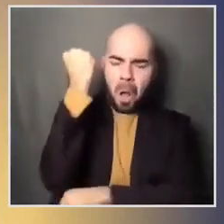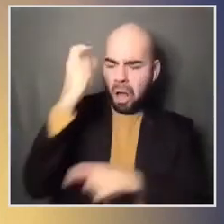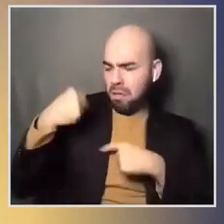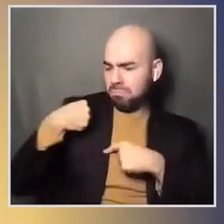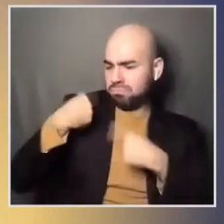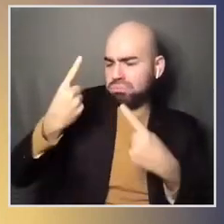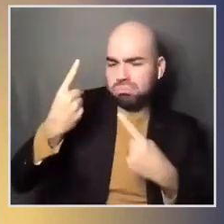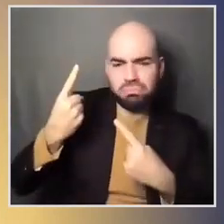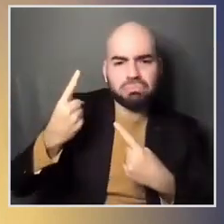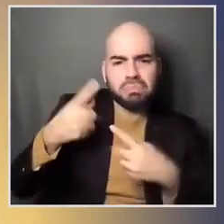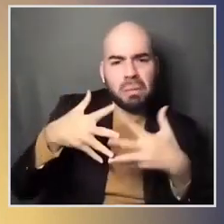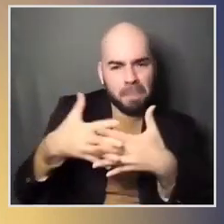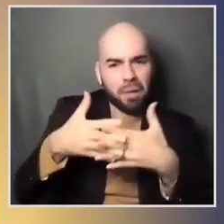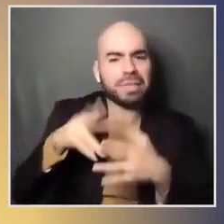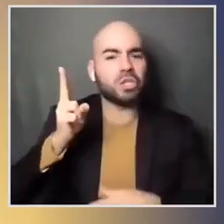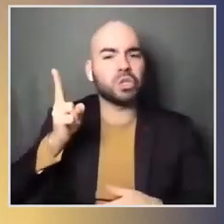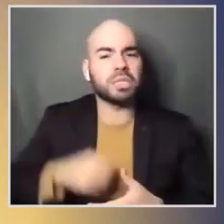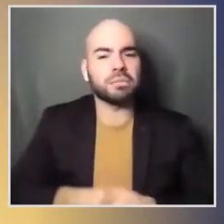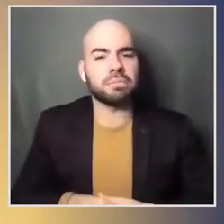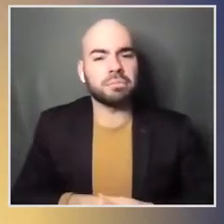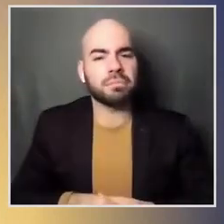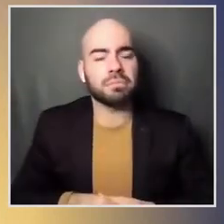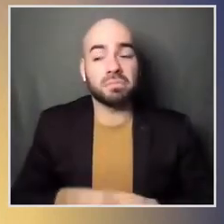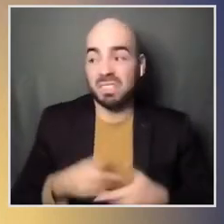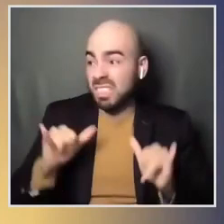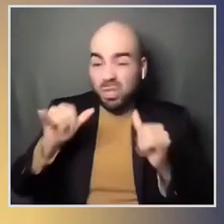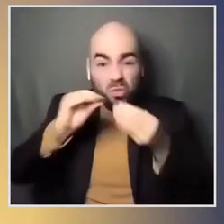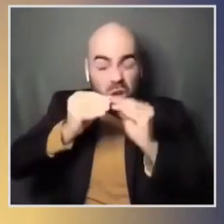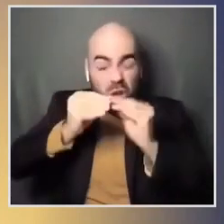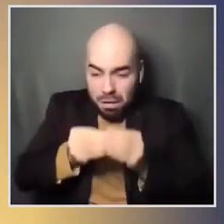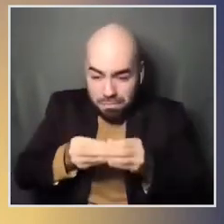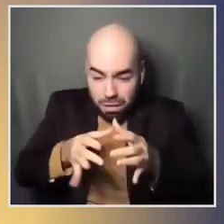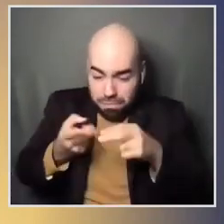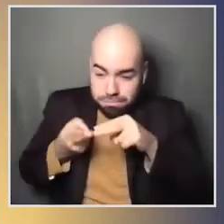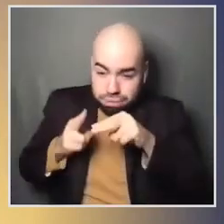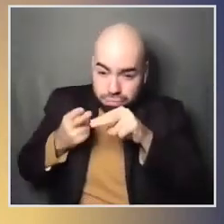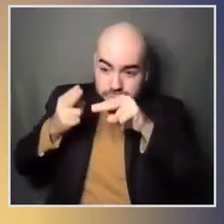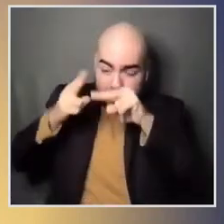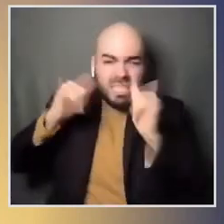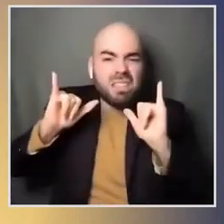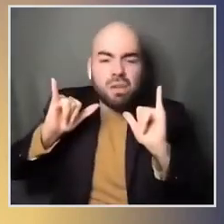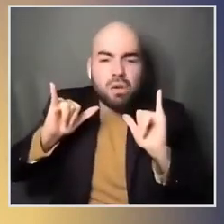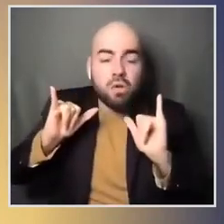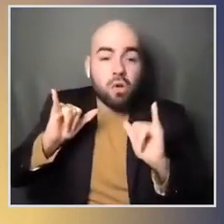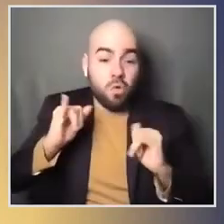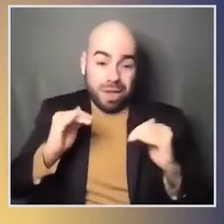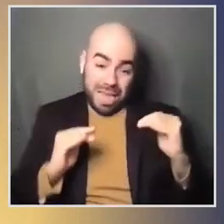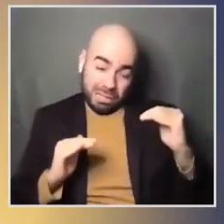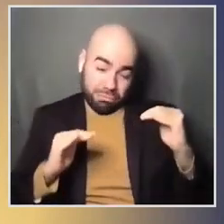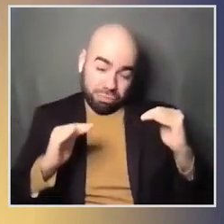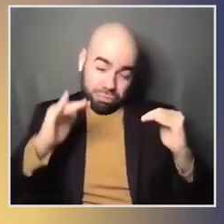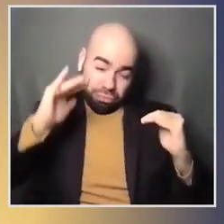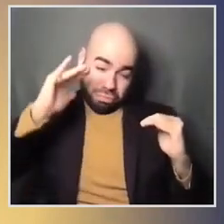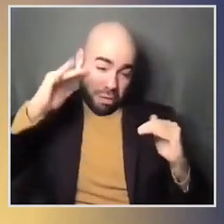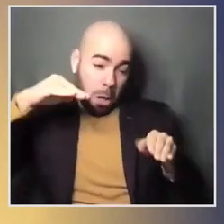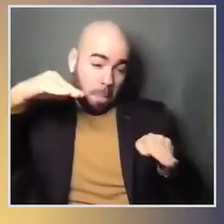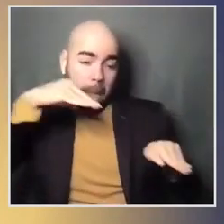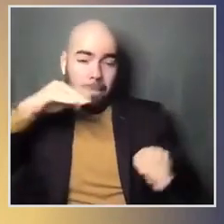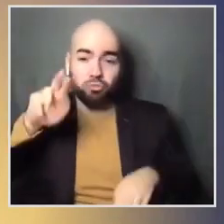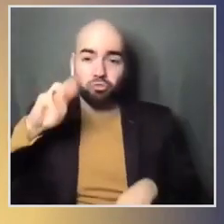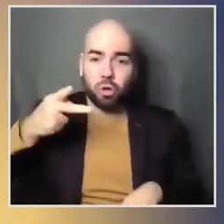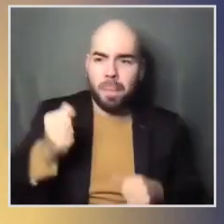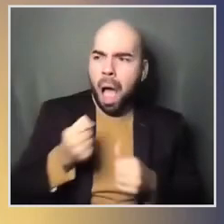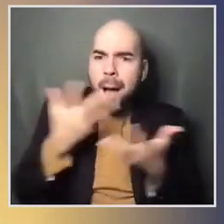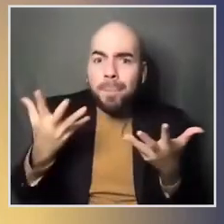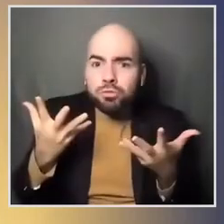America. And our vote total is still growing. We're beating Donald Trump by over 4 million votes. And that's a